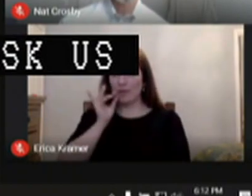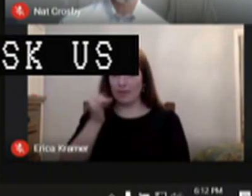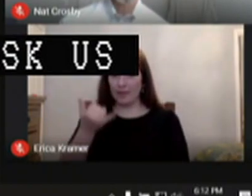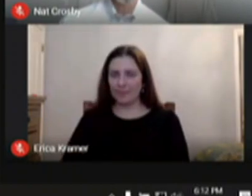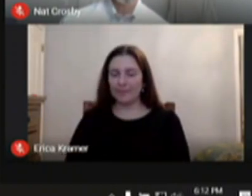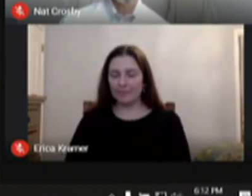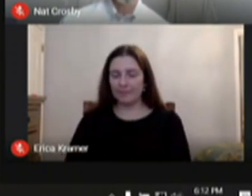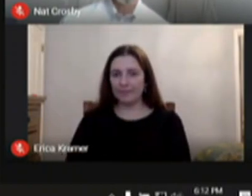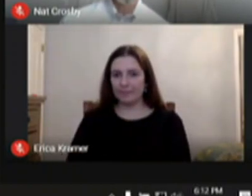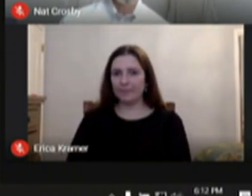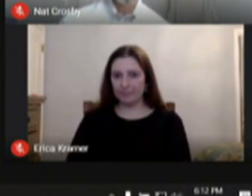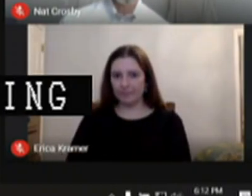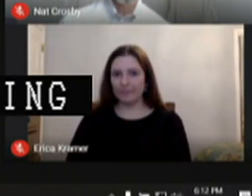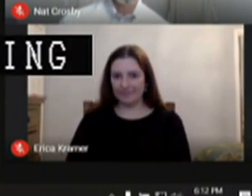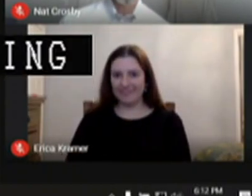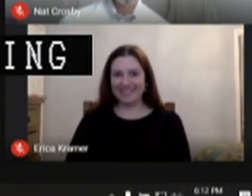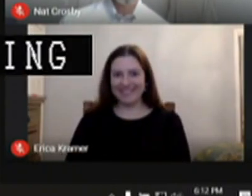things.